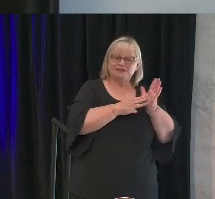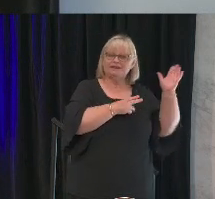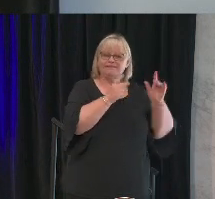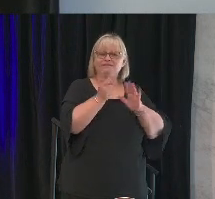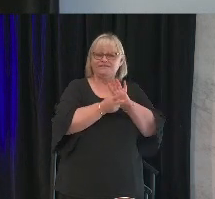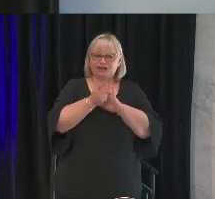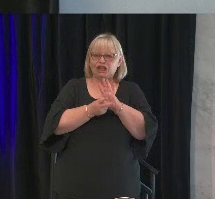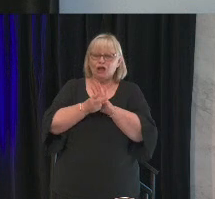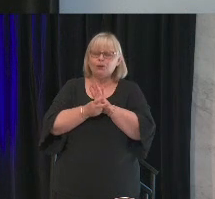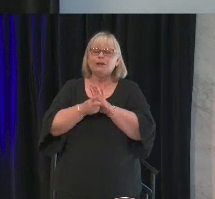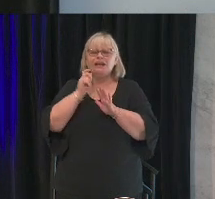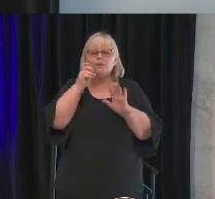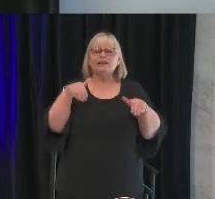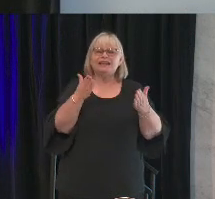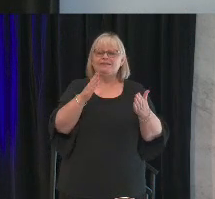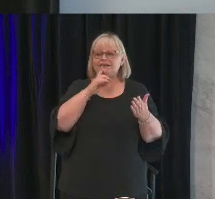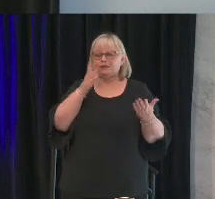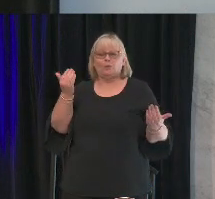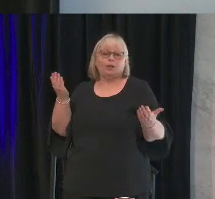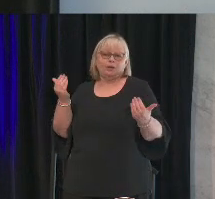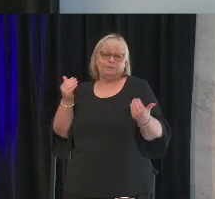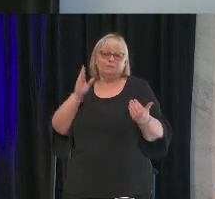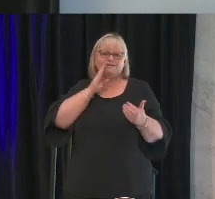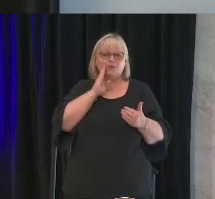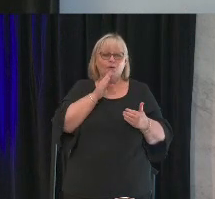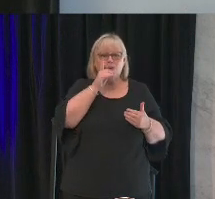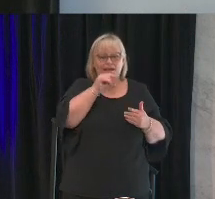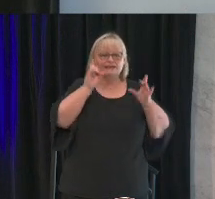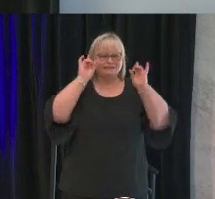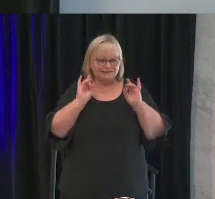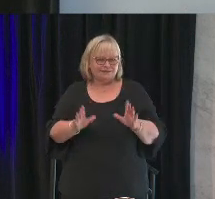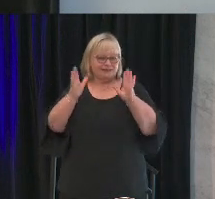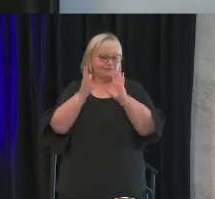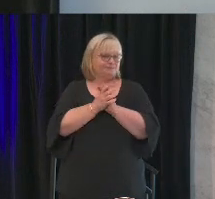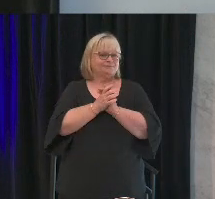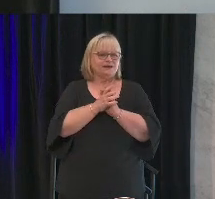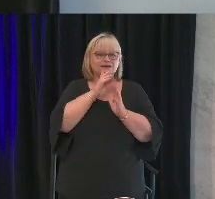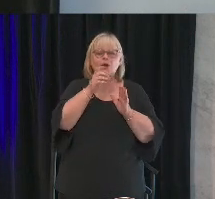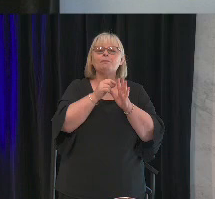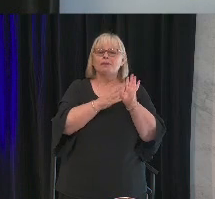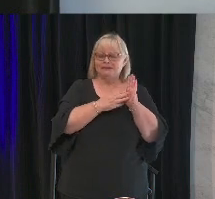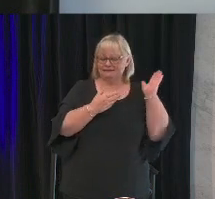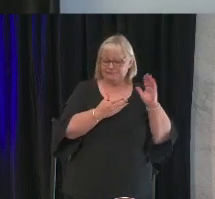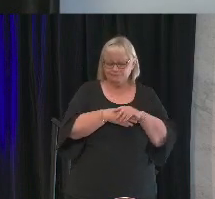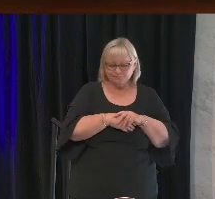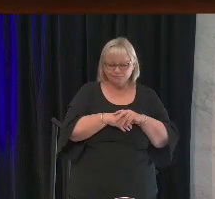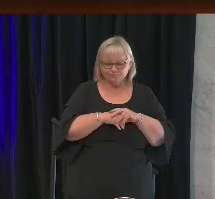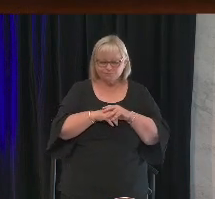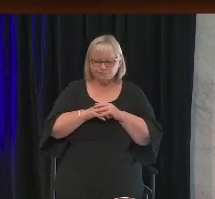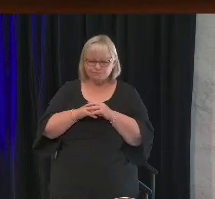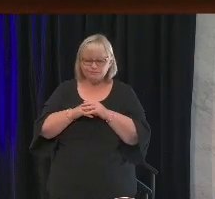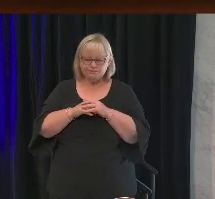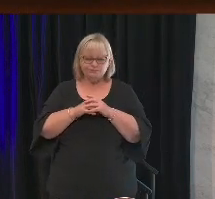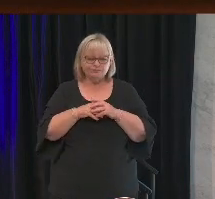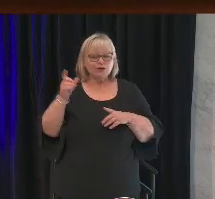who's going to give his greeting before we can then get into handing out some awards. So over to the Prime Minister. Today